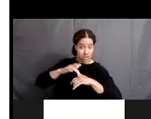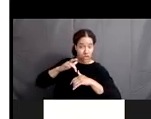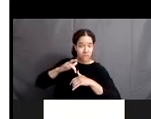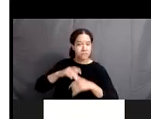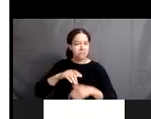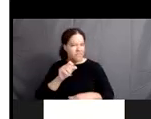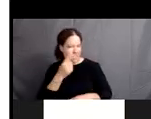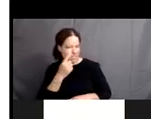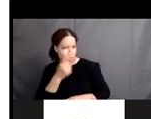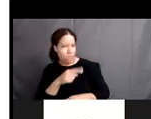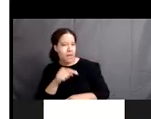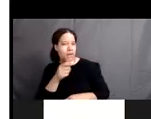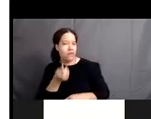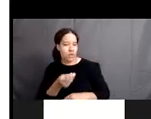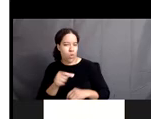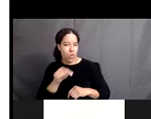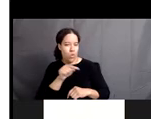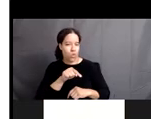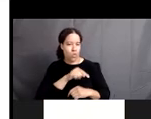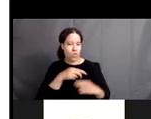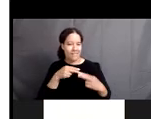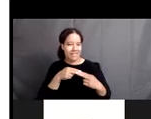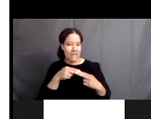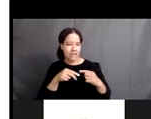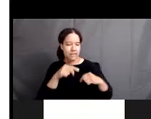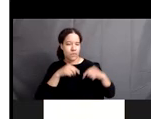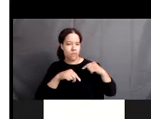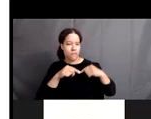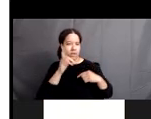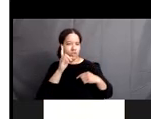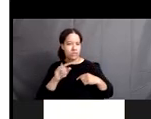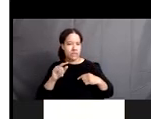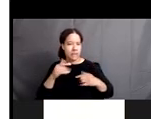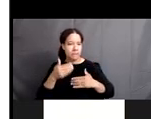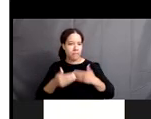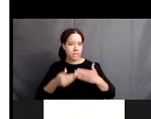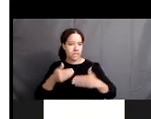couple slides, there'll be one that looks kind of like a process.